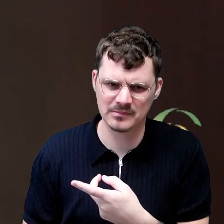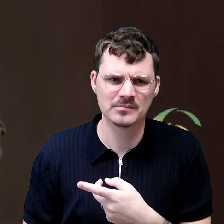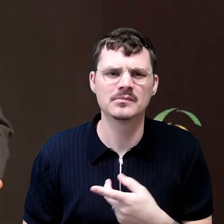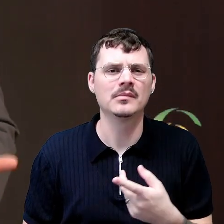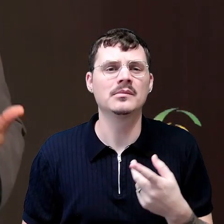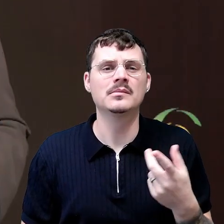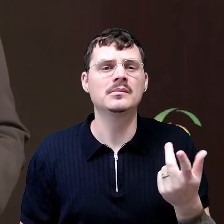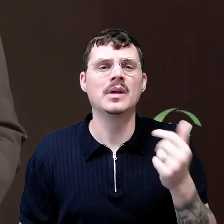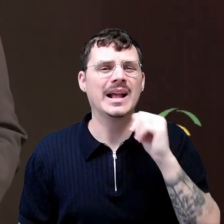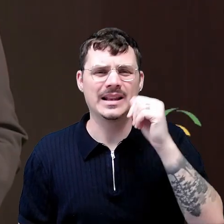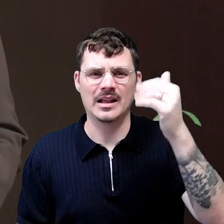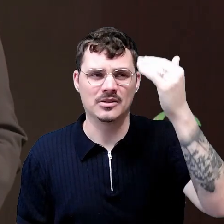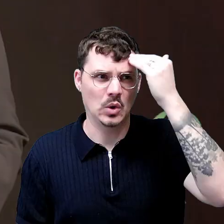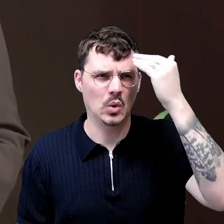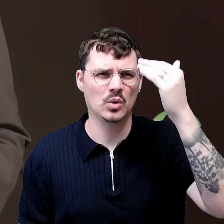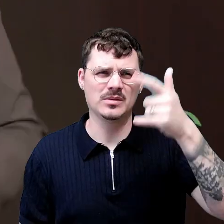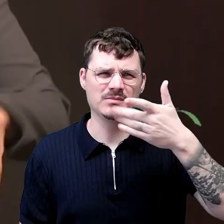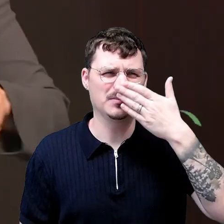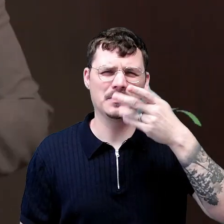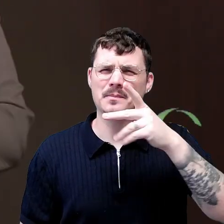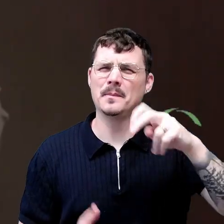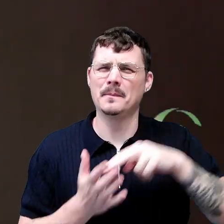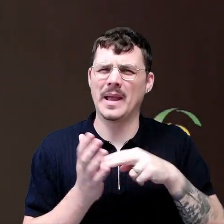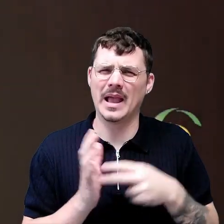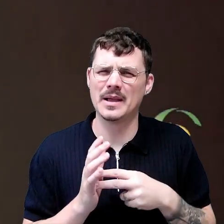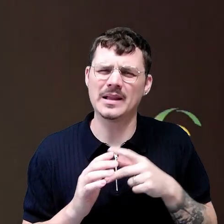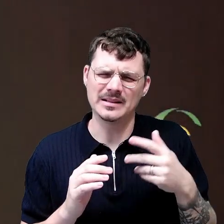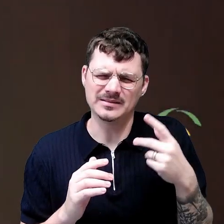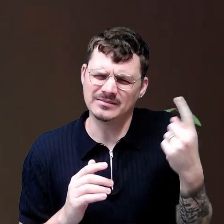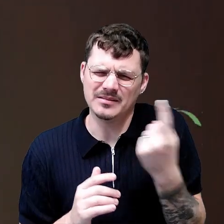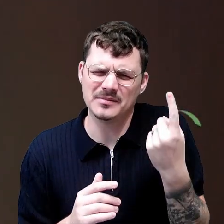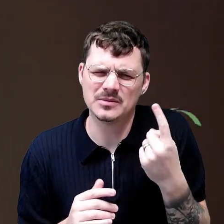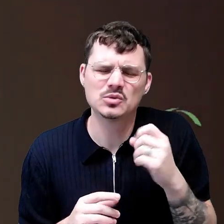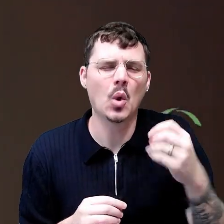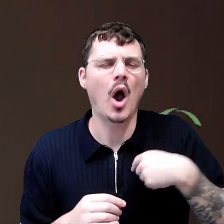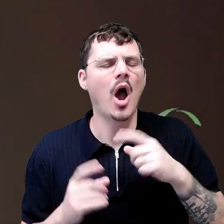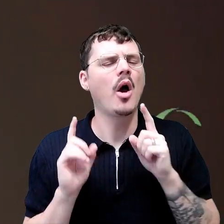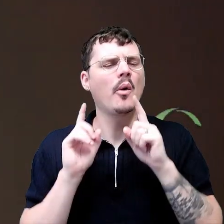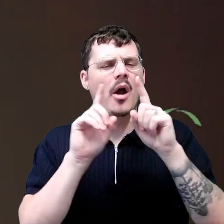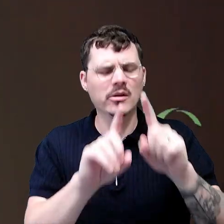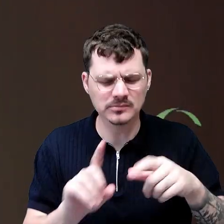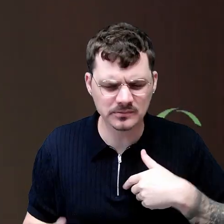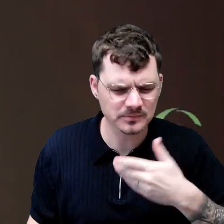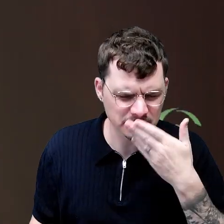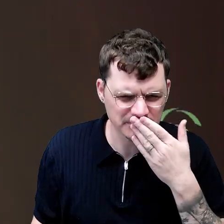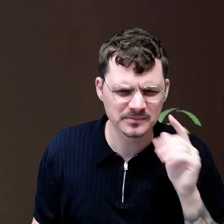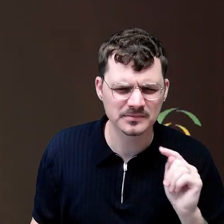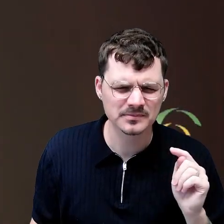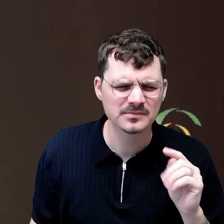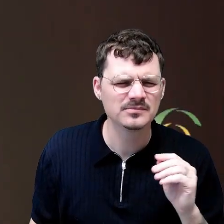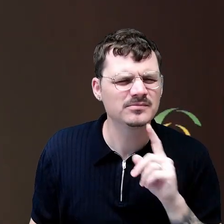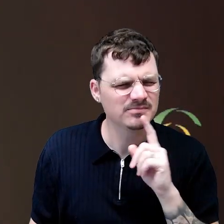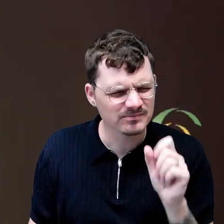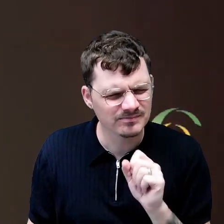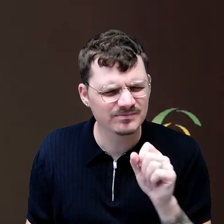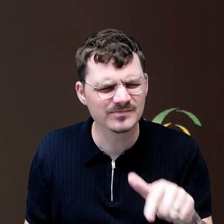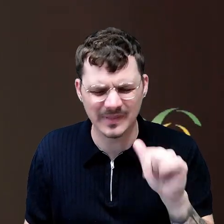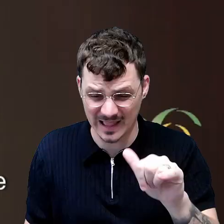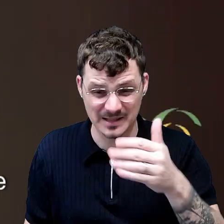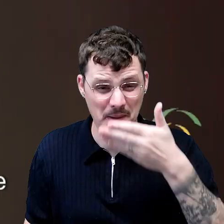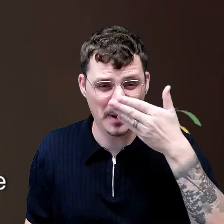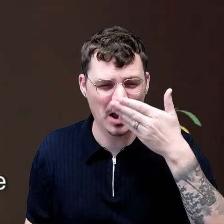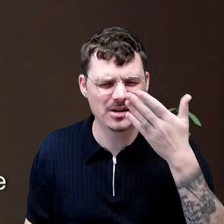it meant, but he knew it meant something. So he and I went and sniffed his urine, and sure enough, it was a very, very